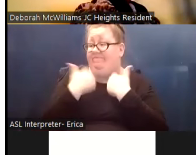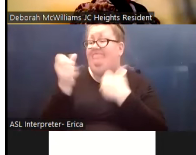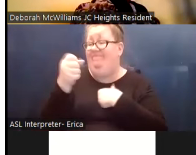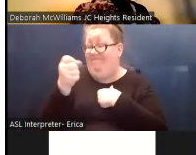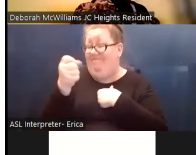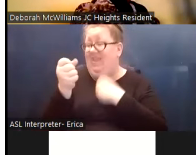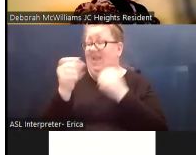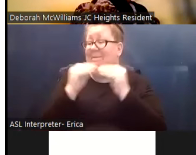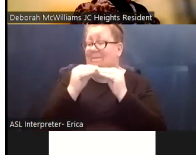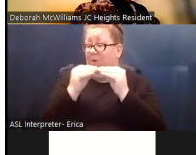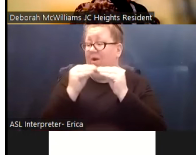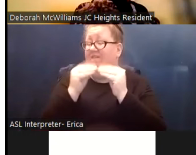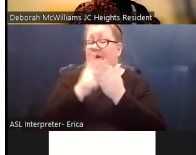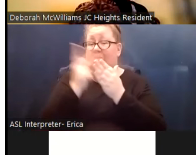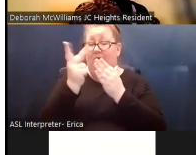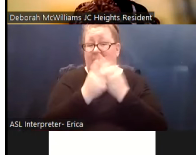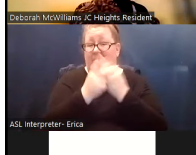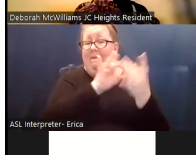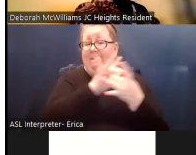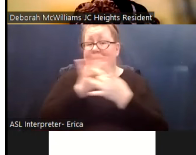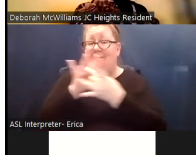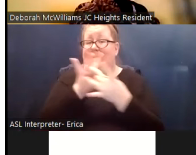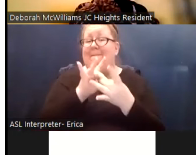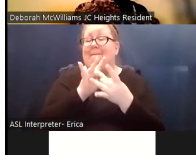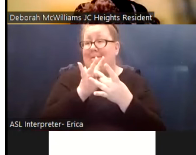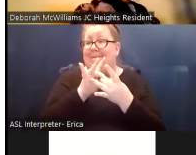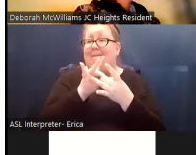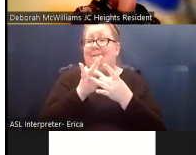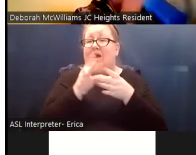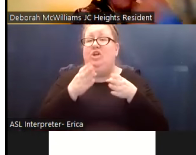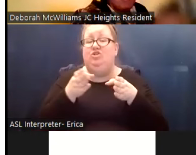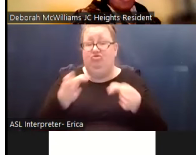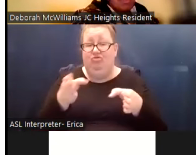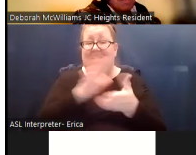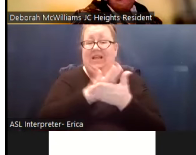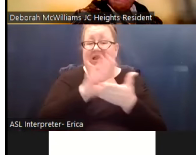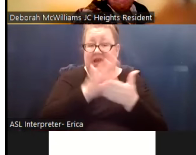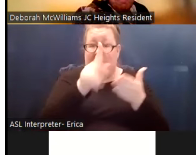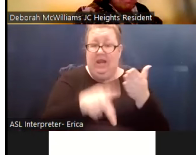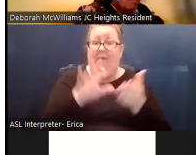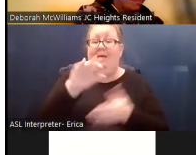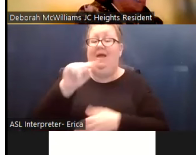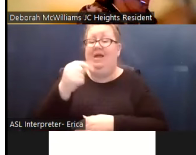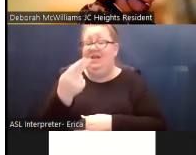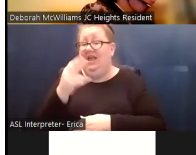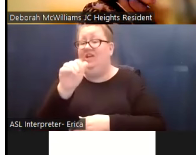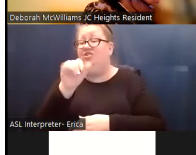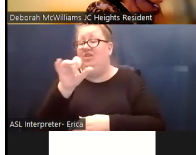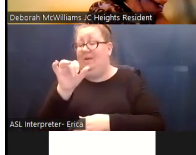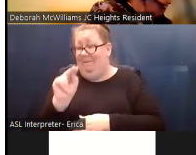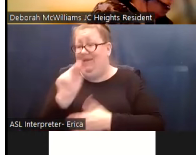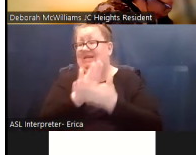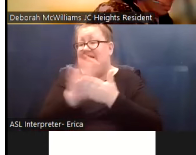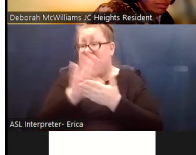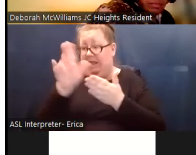of more of a program around street cleanup and catch basin cleanup.